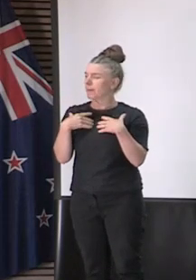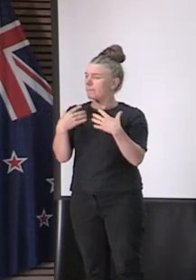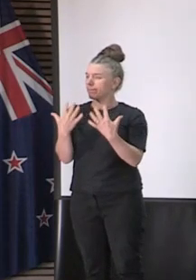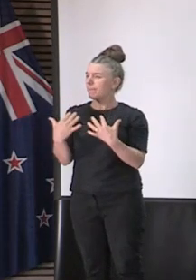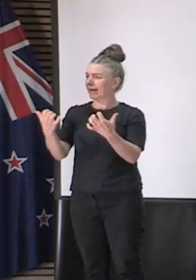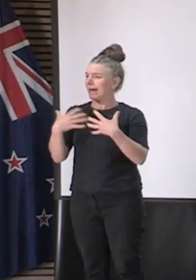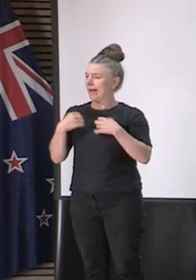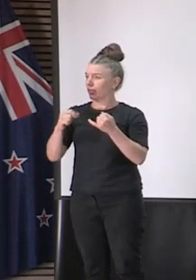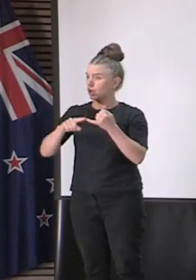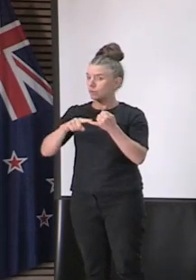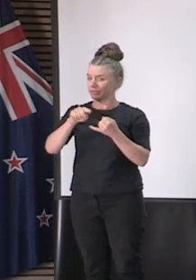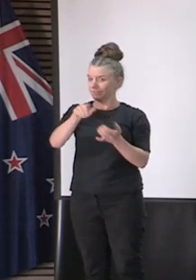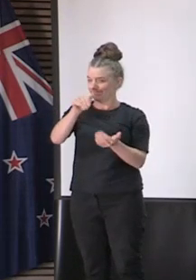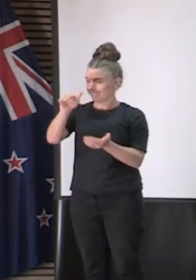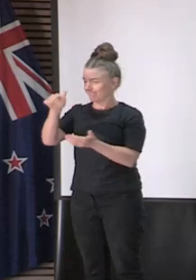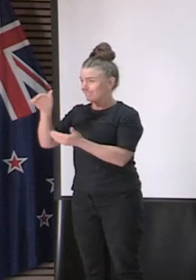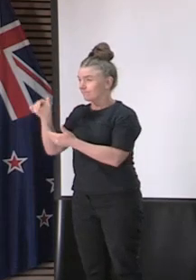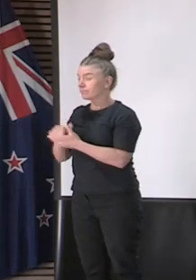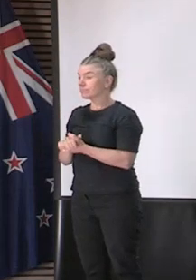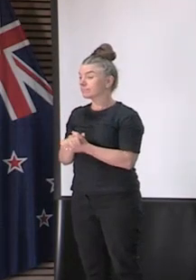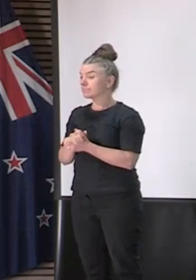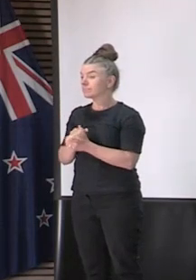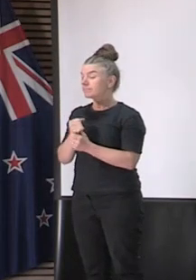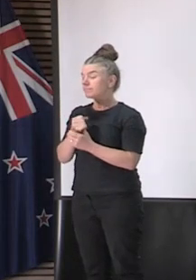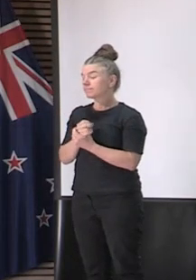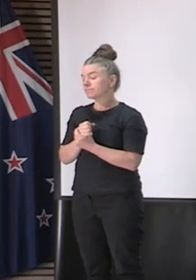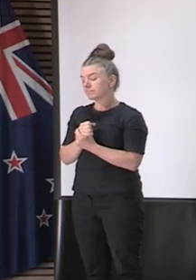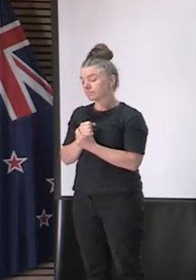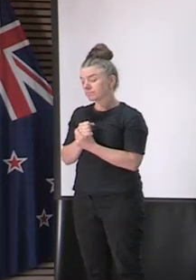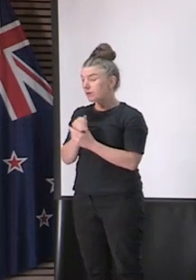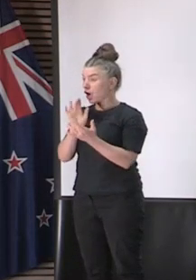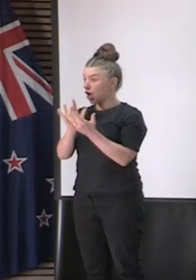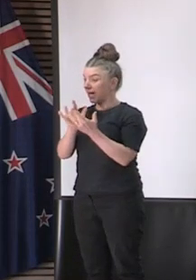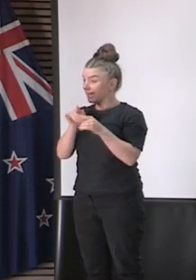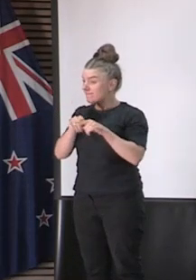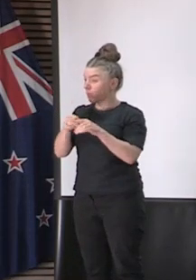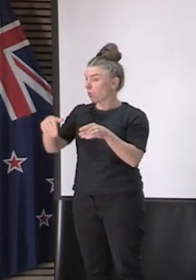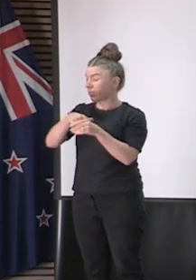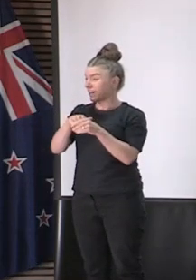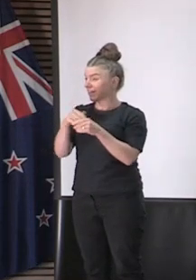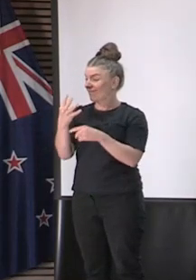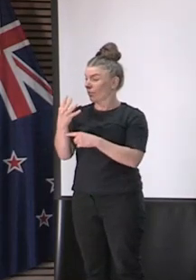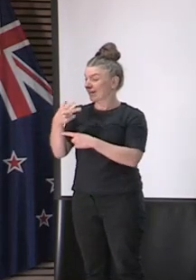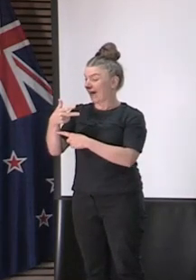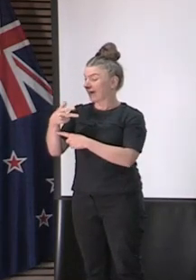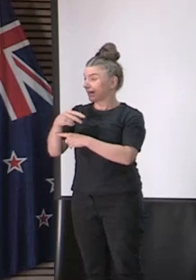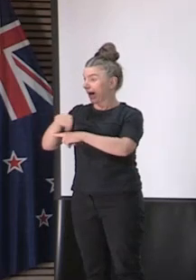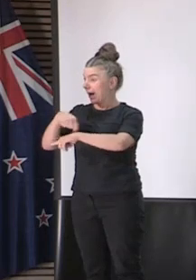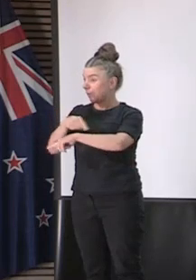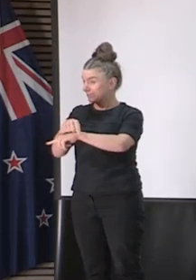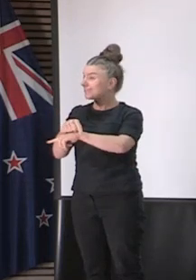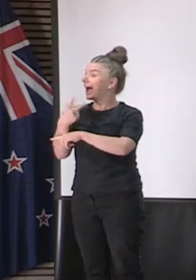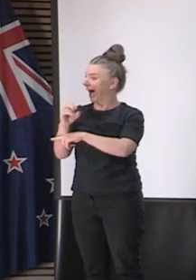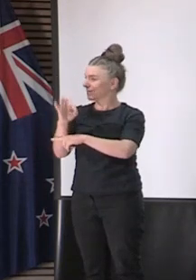indicator, which is that identifying and isolating close contacts within 48 hours, at least 80% of them, we are achieving that.